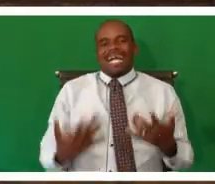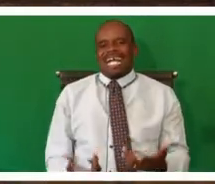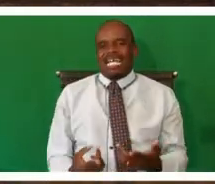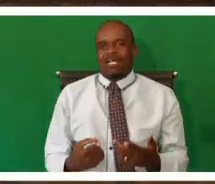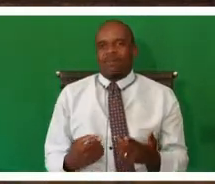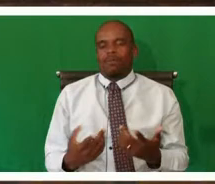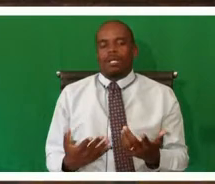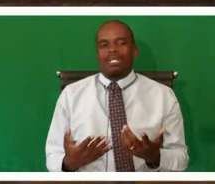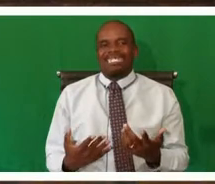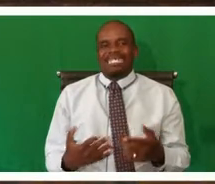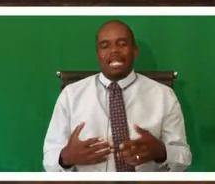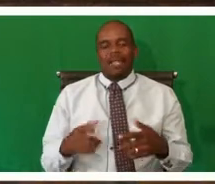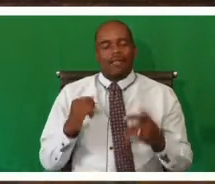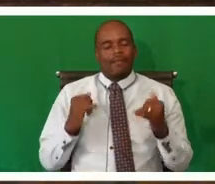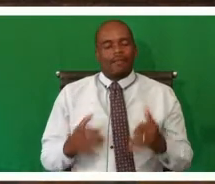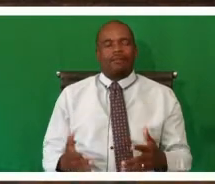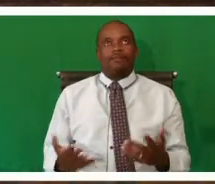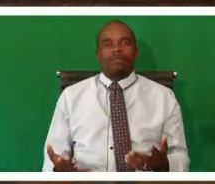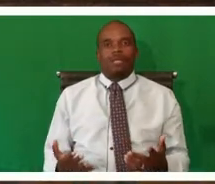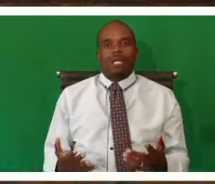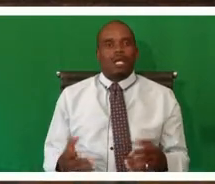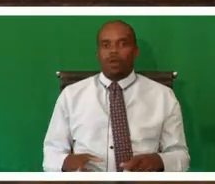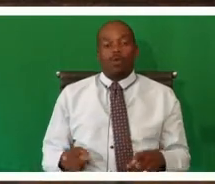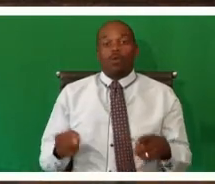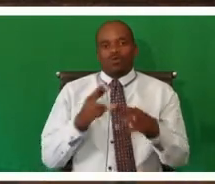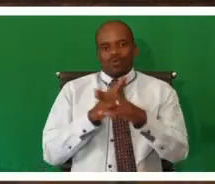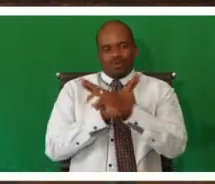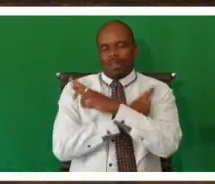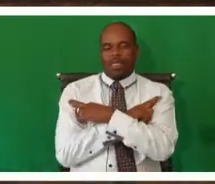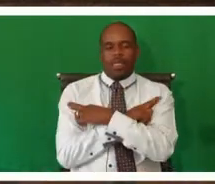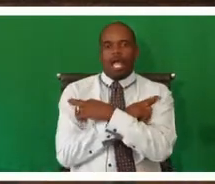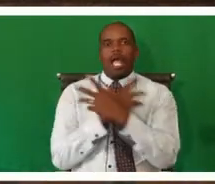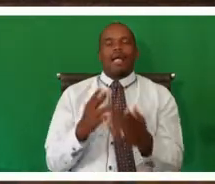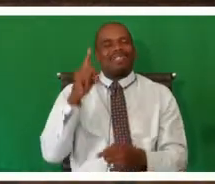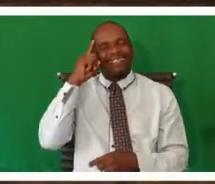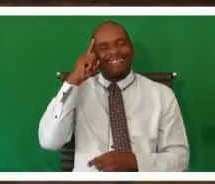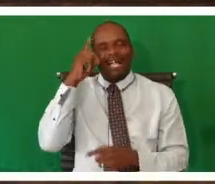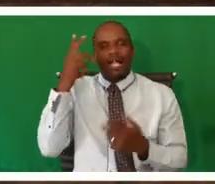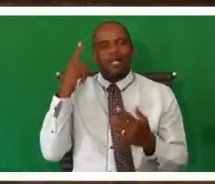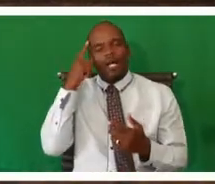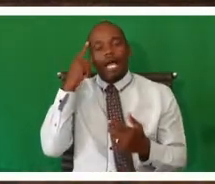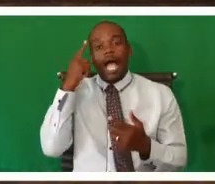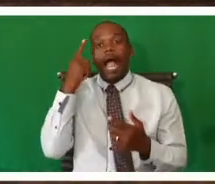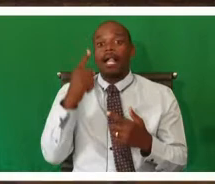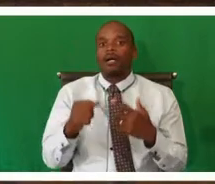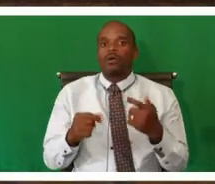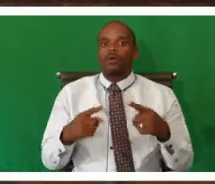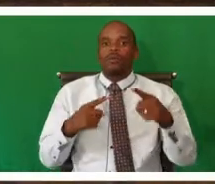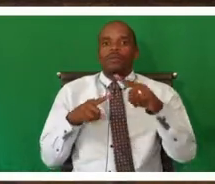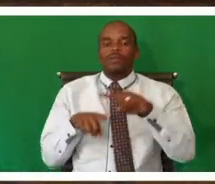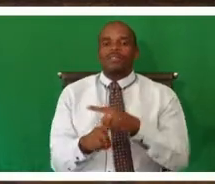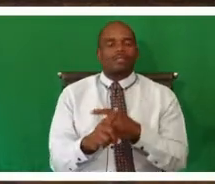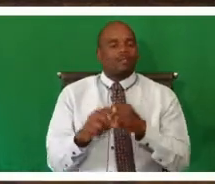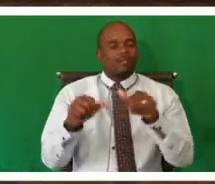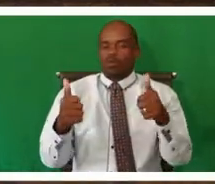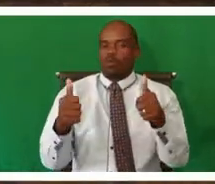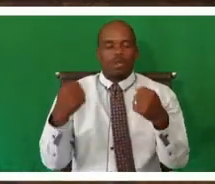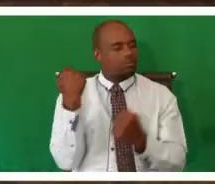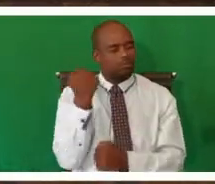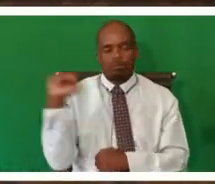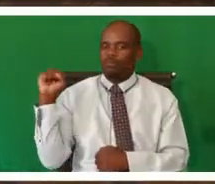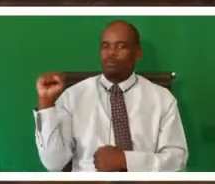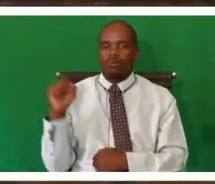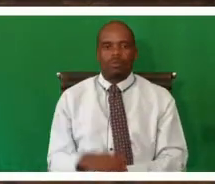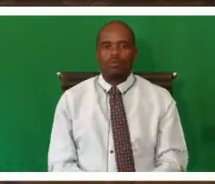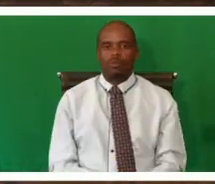guards. Riske ra iketla ra nahana hore dintho di lokile. In